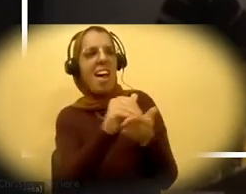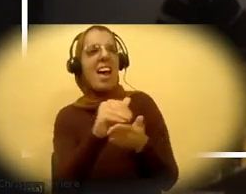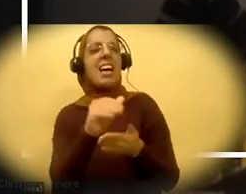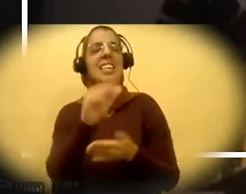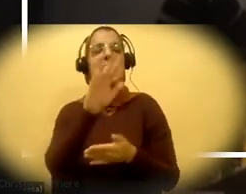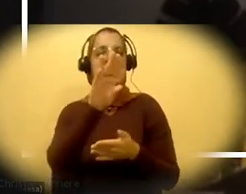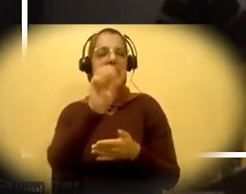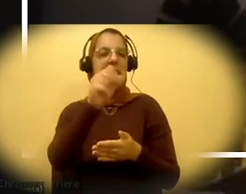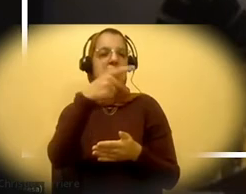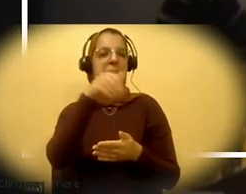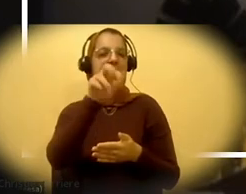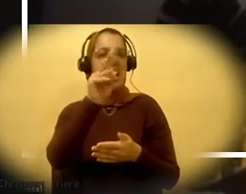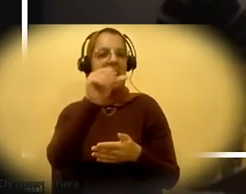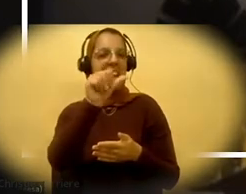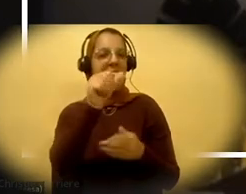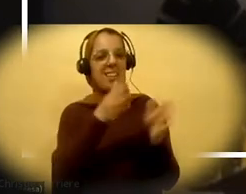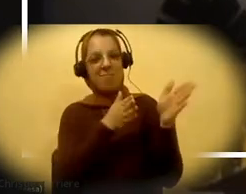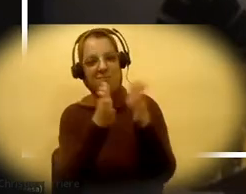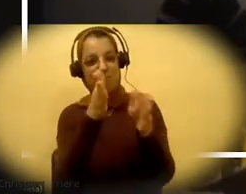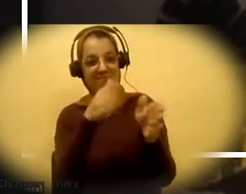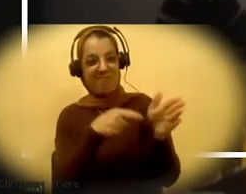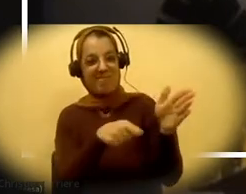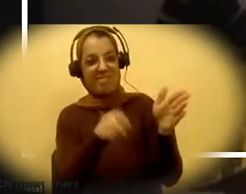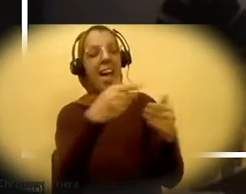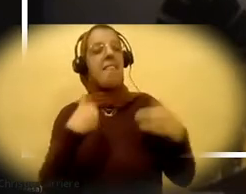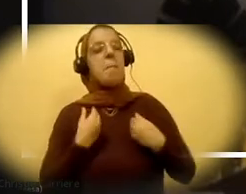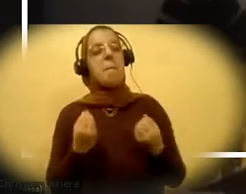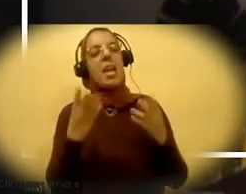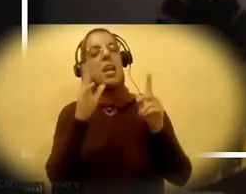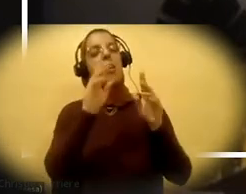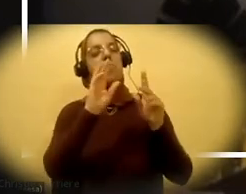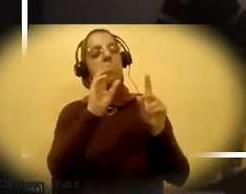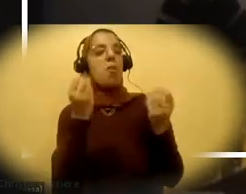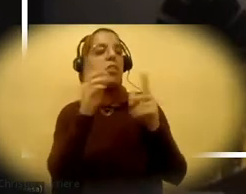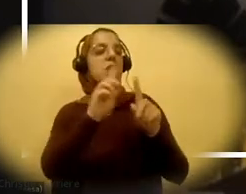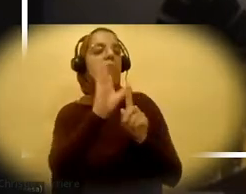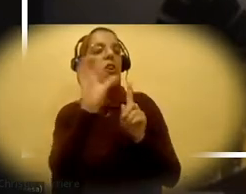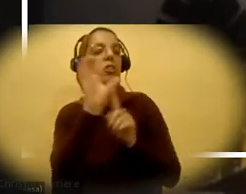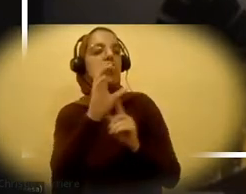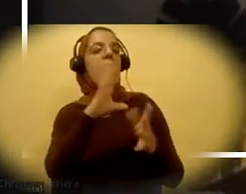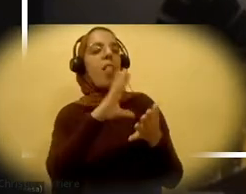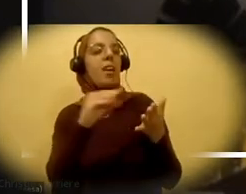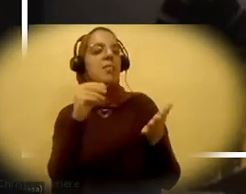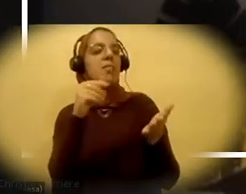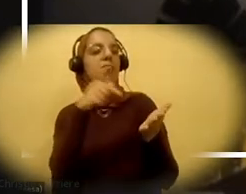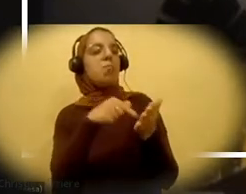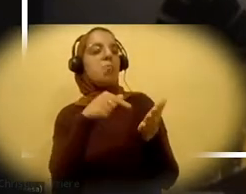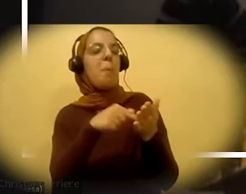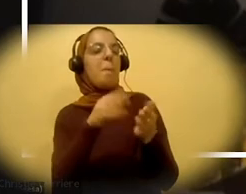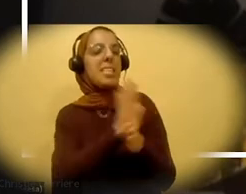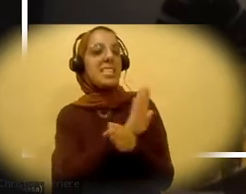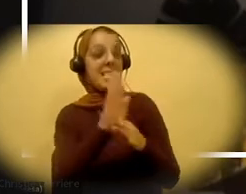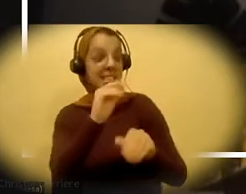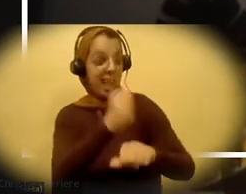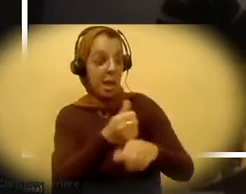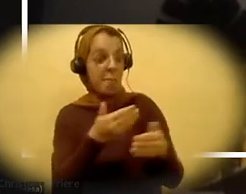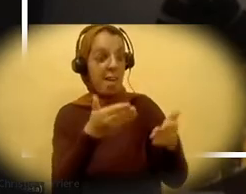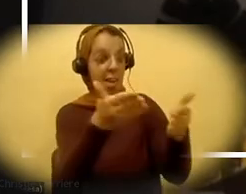multiple culturally specific and affordable businesses are. And I think